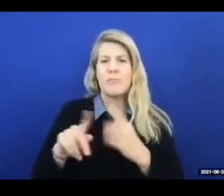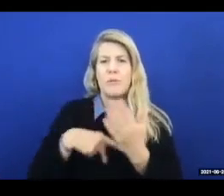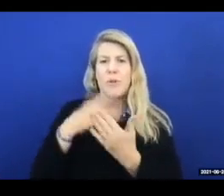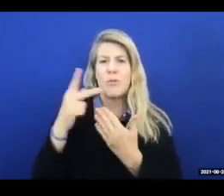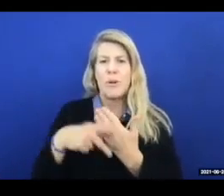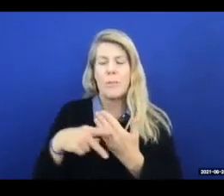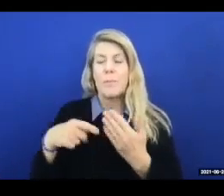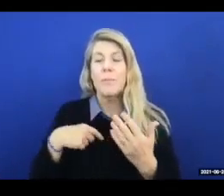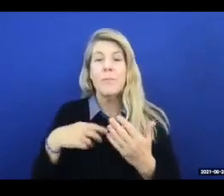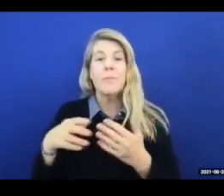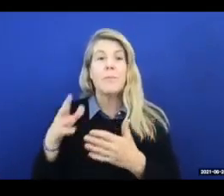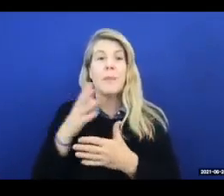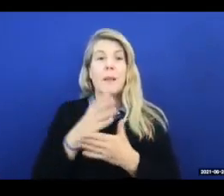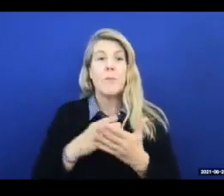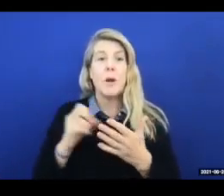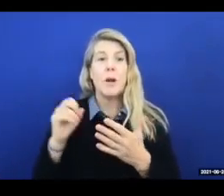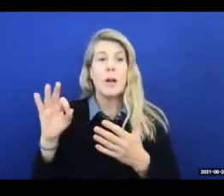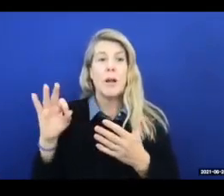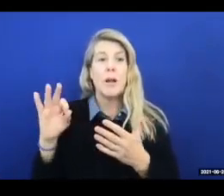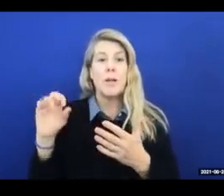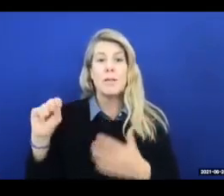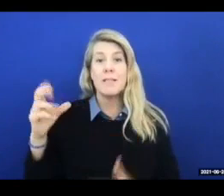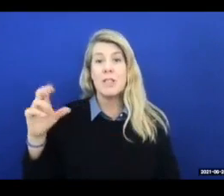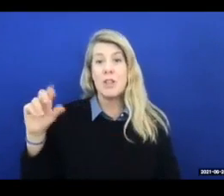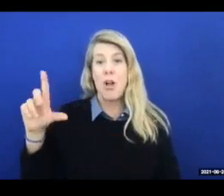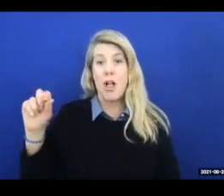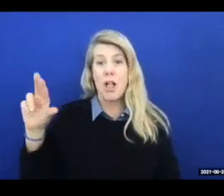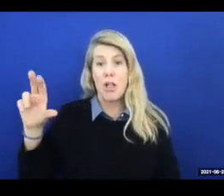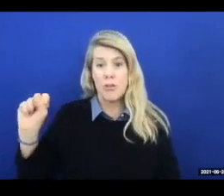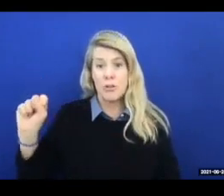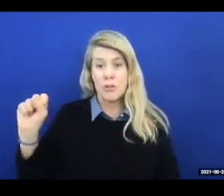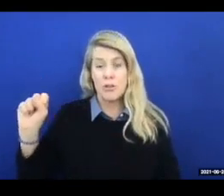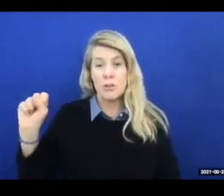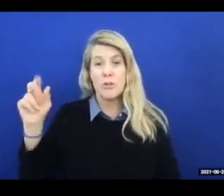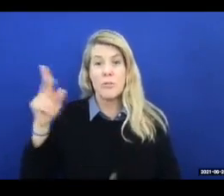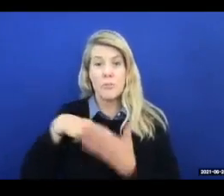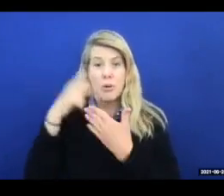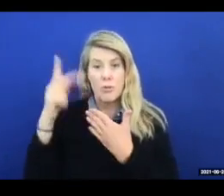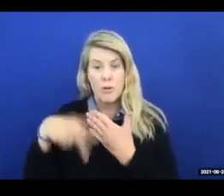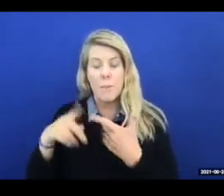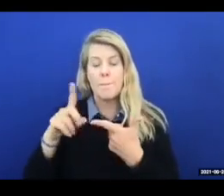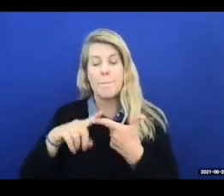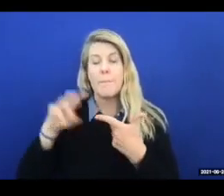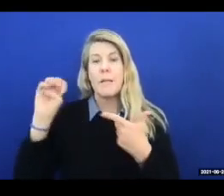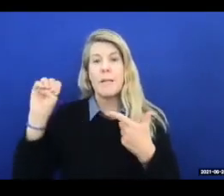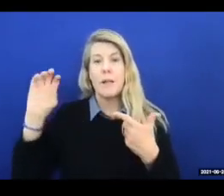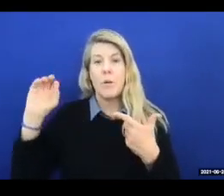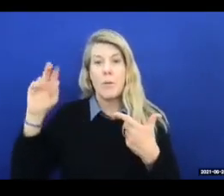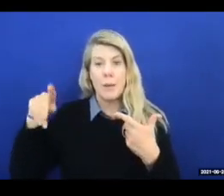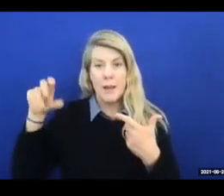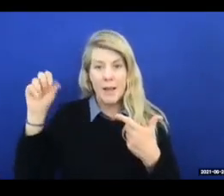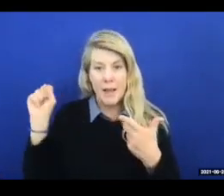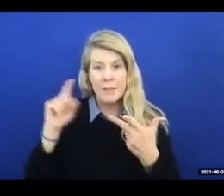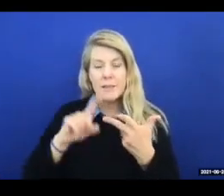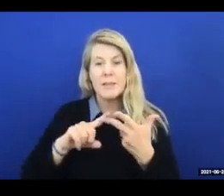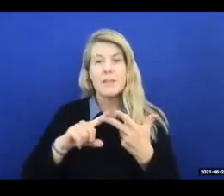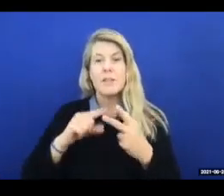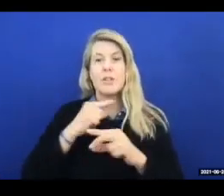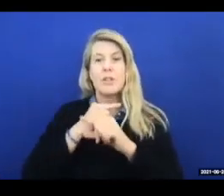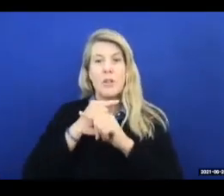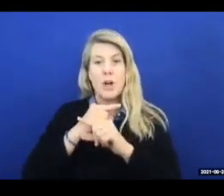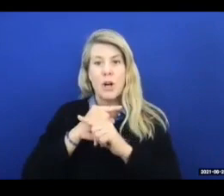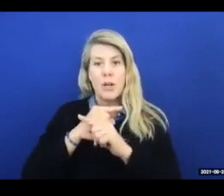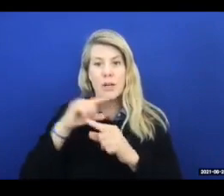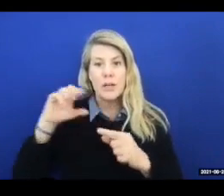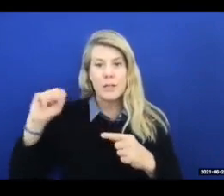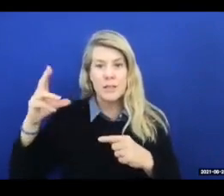I was a part of the Scholars Program, the EOPS program, and the Guardian Scholars Program,